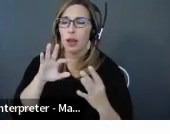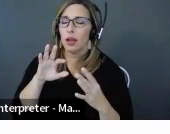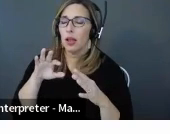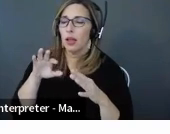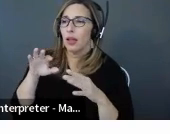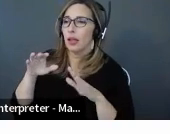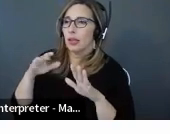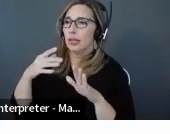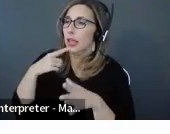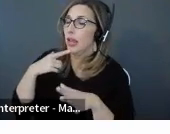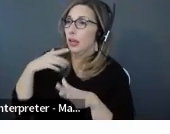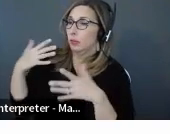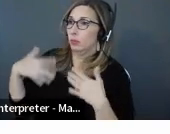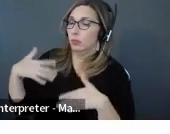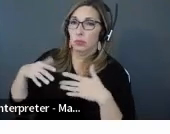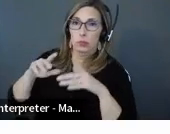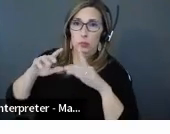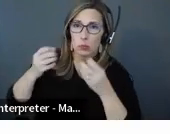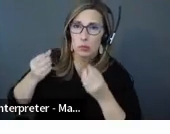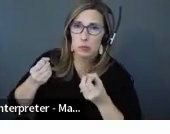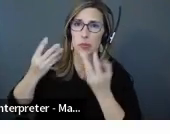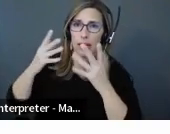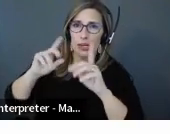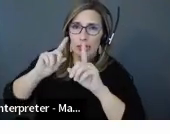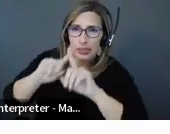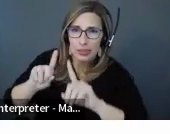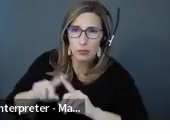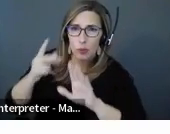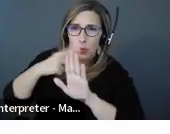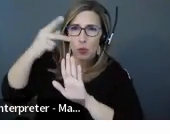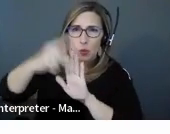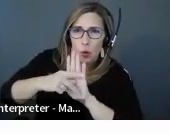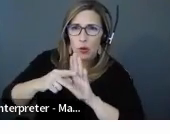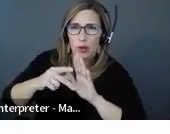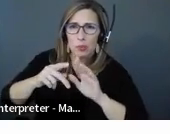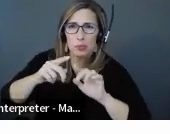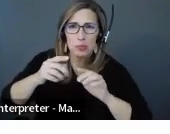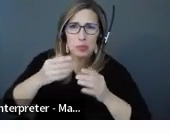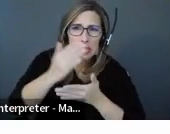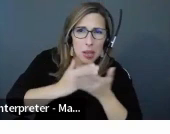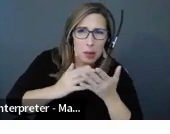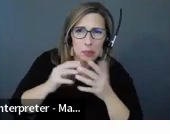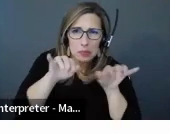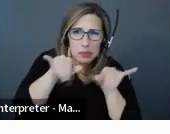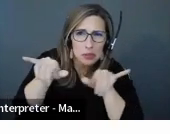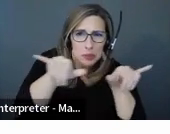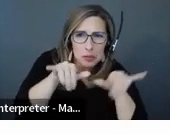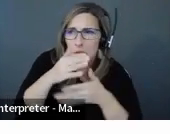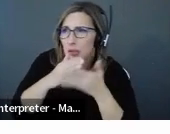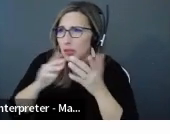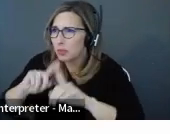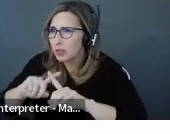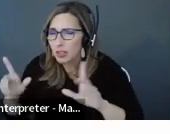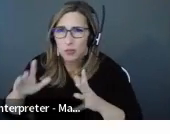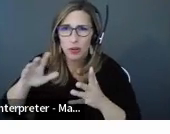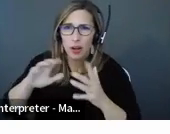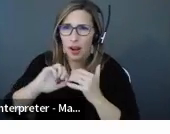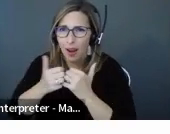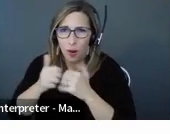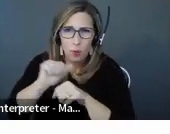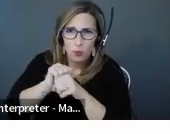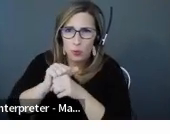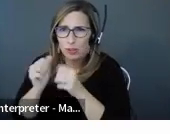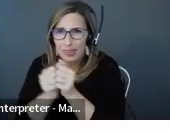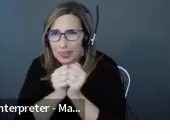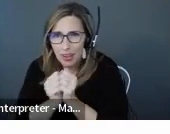service programs and how they differ and how they might work together. So today we'll